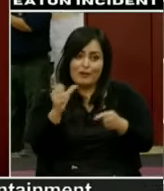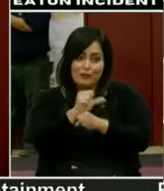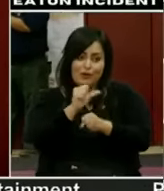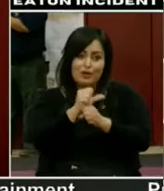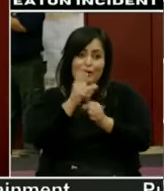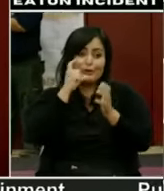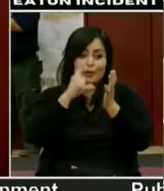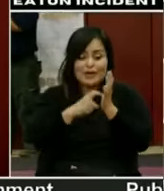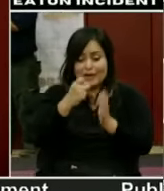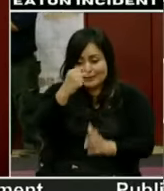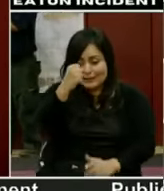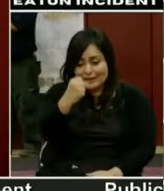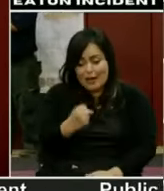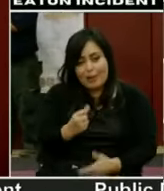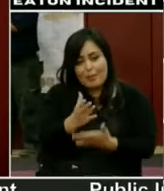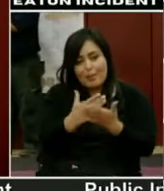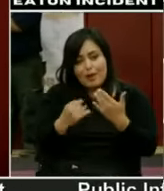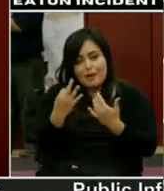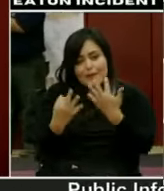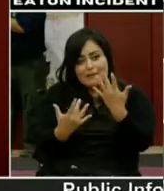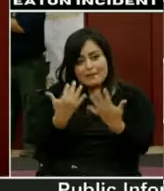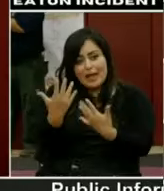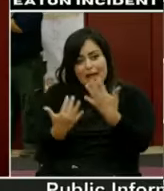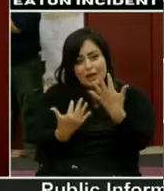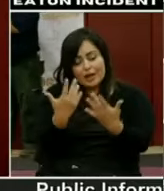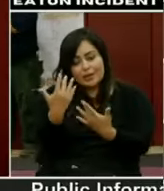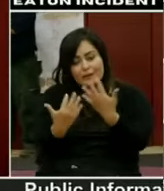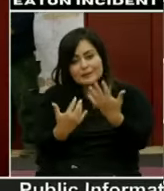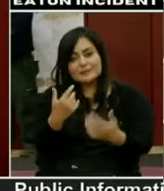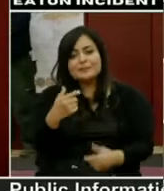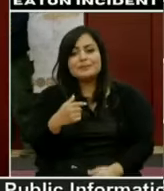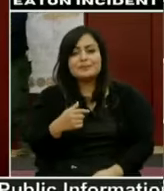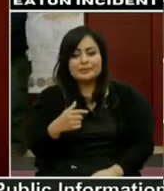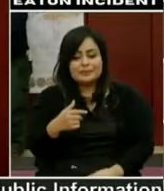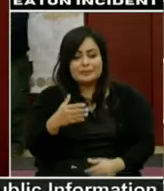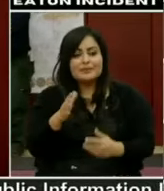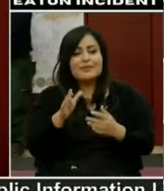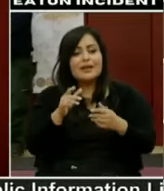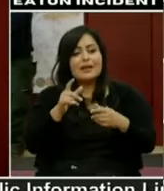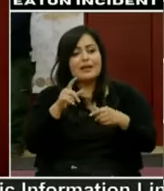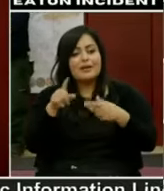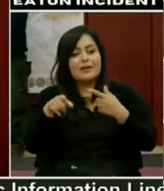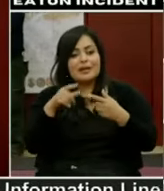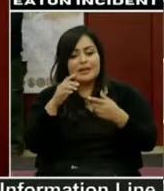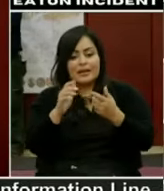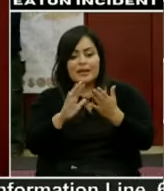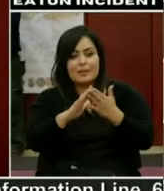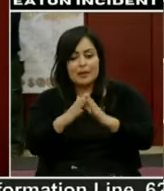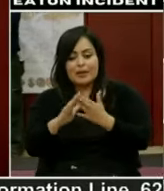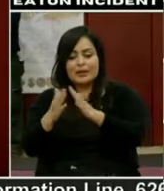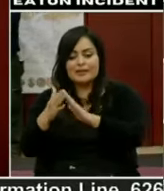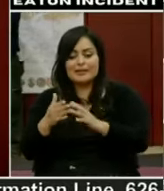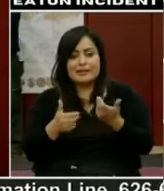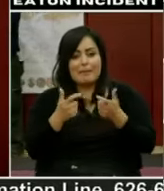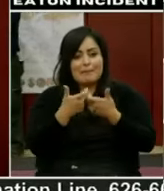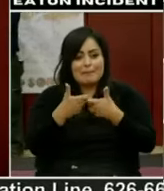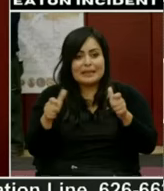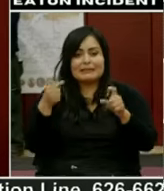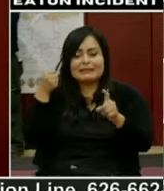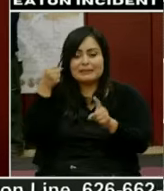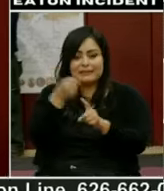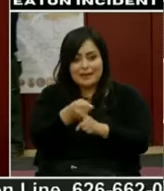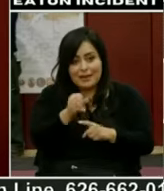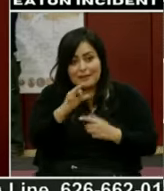the south end of the fire here. As you work your way down through the communities here, the heaviest impacts from the fire that